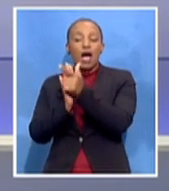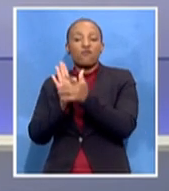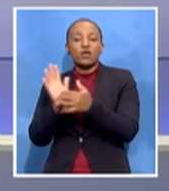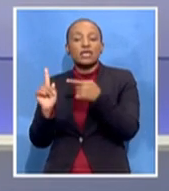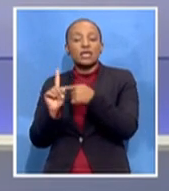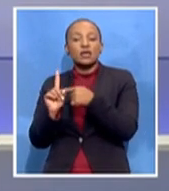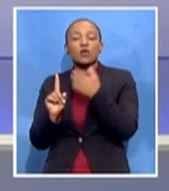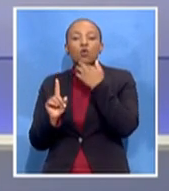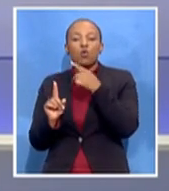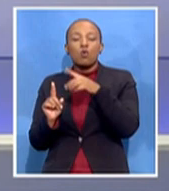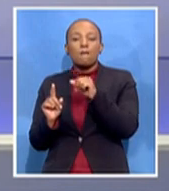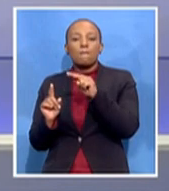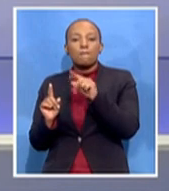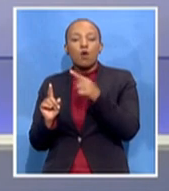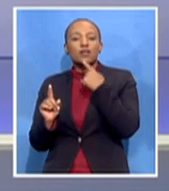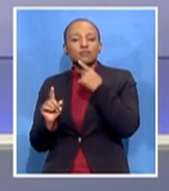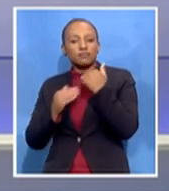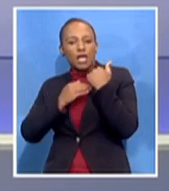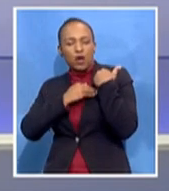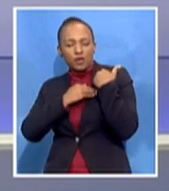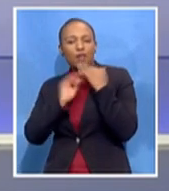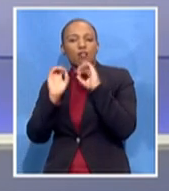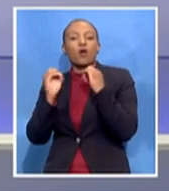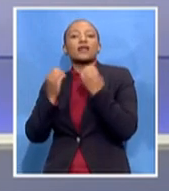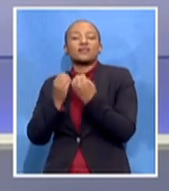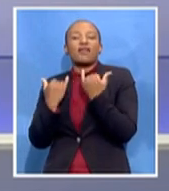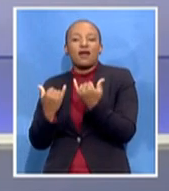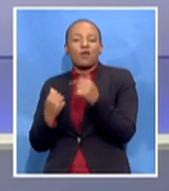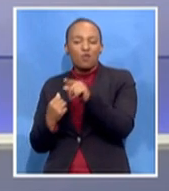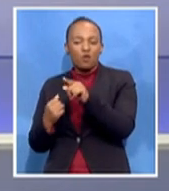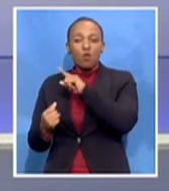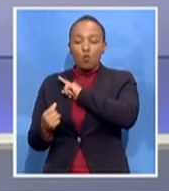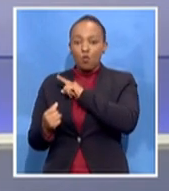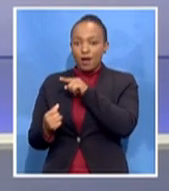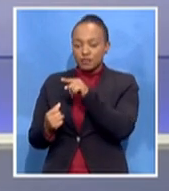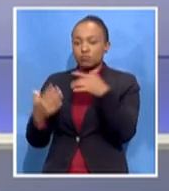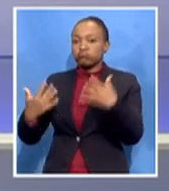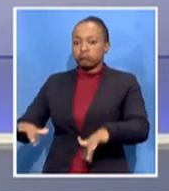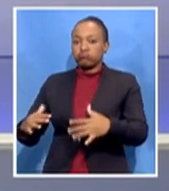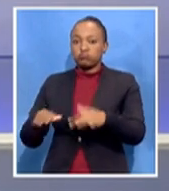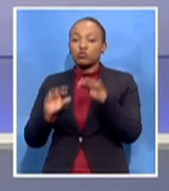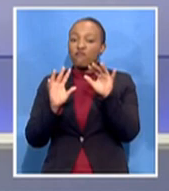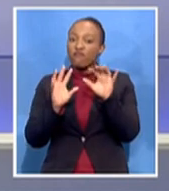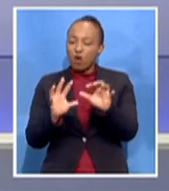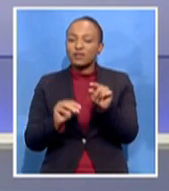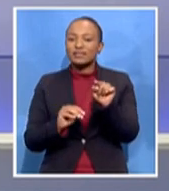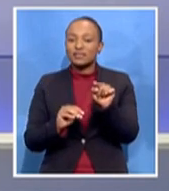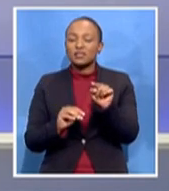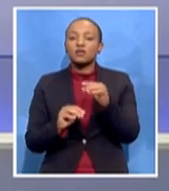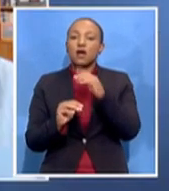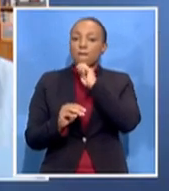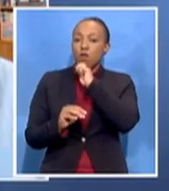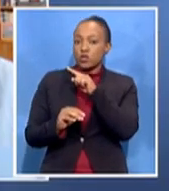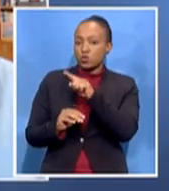organization devoted to ensuring the rule of law is upheld and enforced. A very good morning to you, and thanks for making the time this morning, Advocate